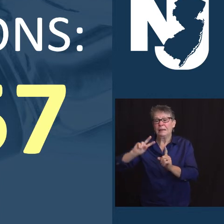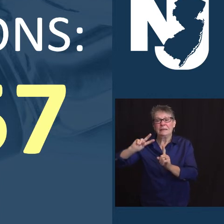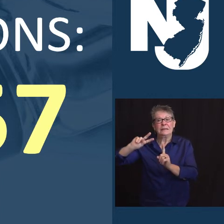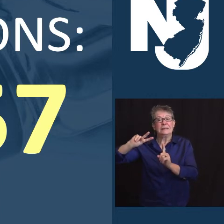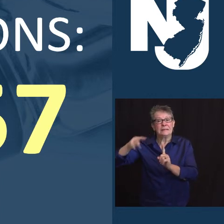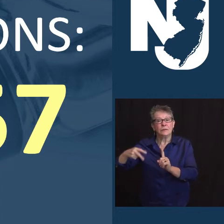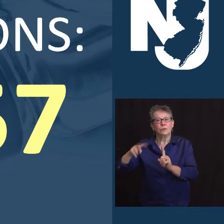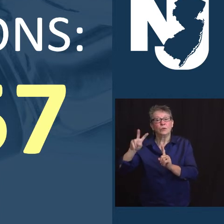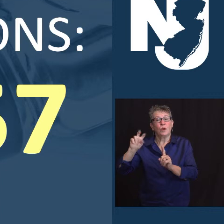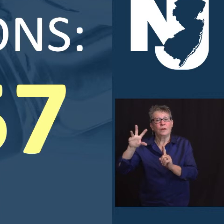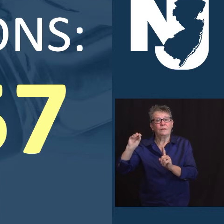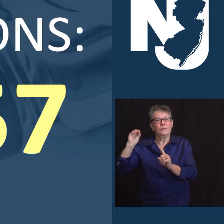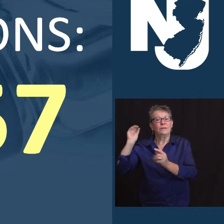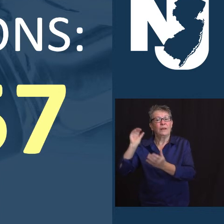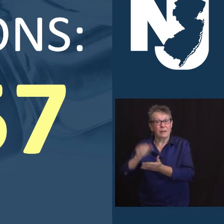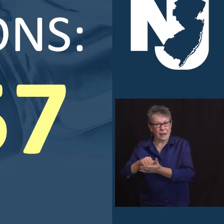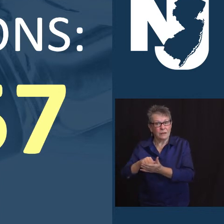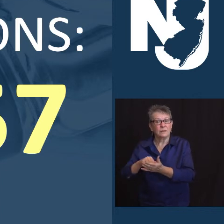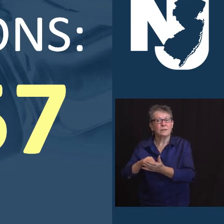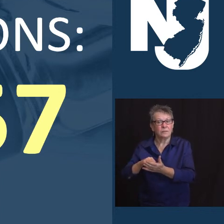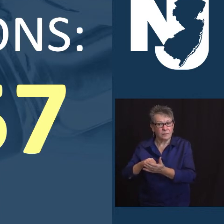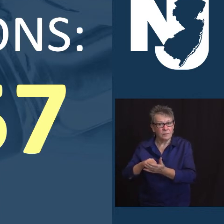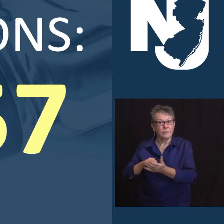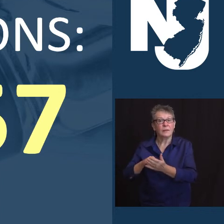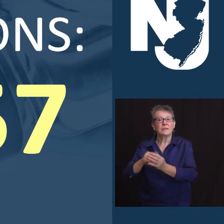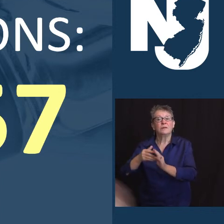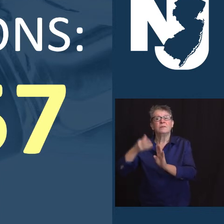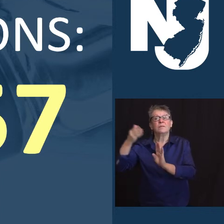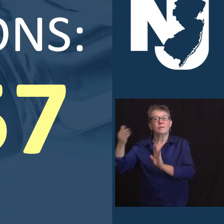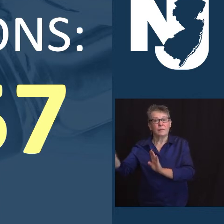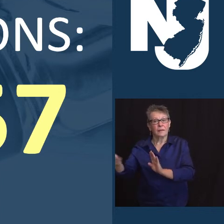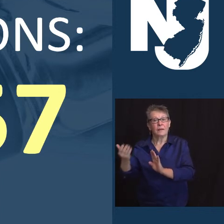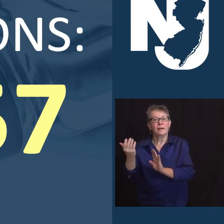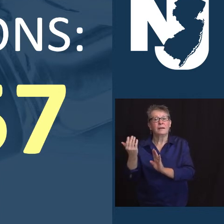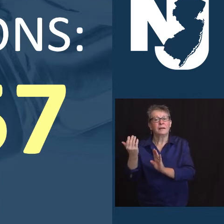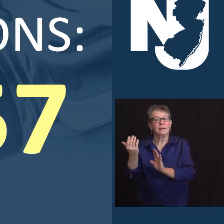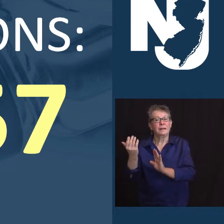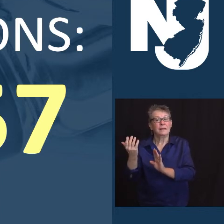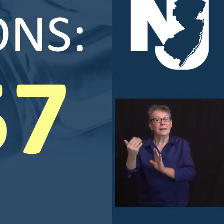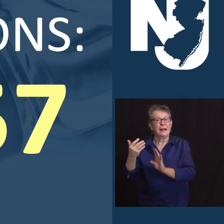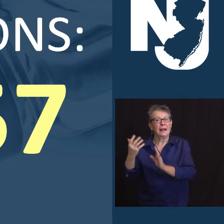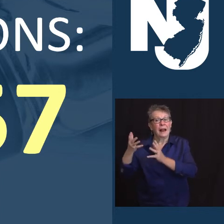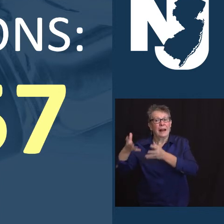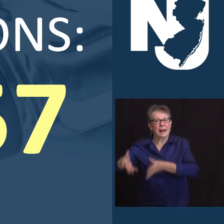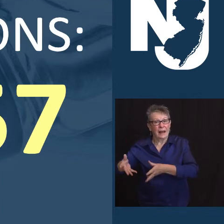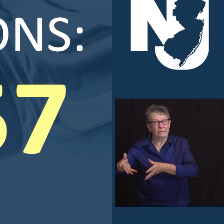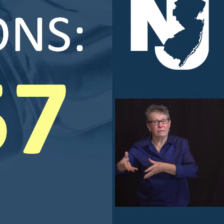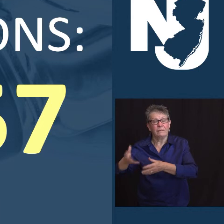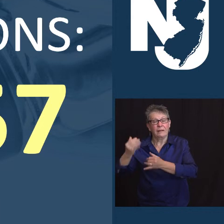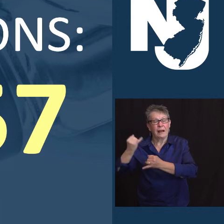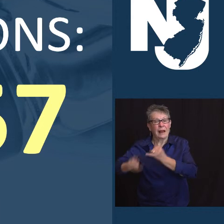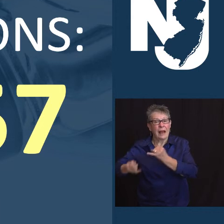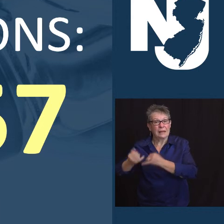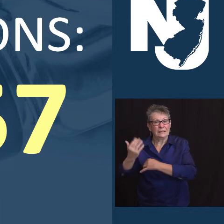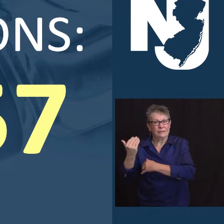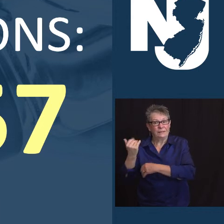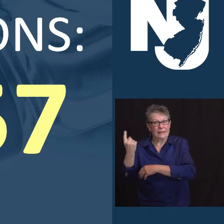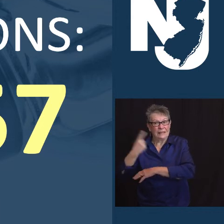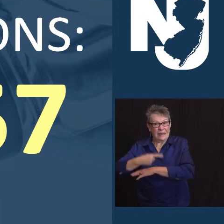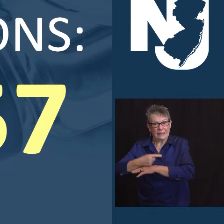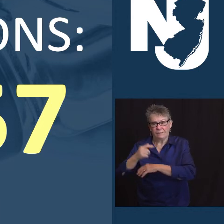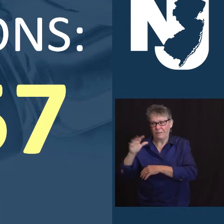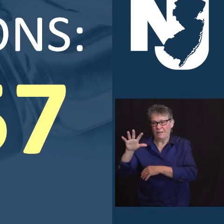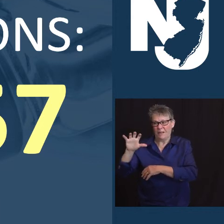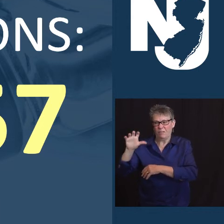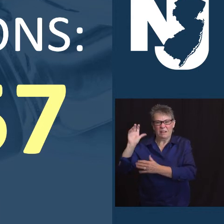go from 500,000 to 1 million. Even with the continued scarcity in supply and the reschedulings